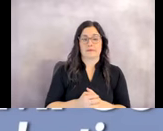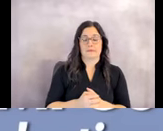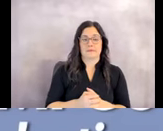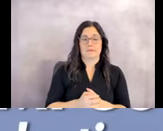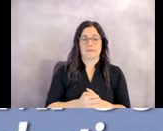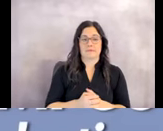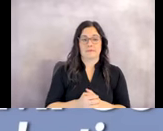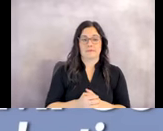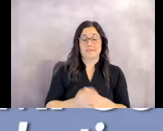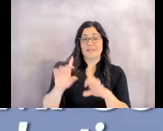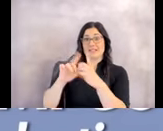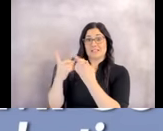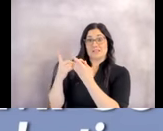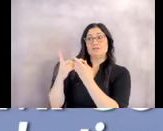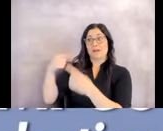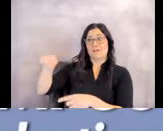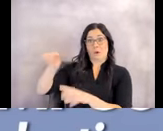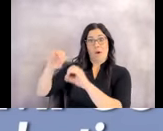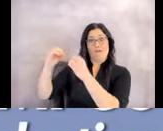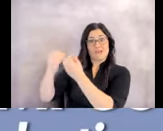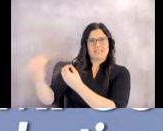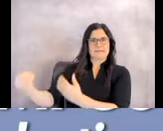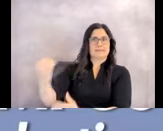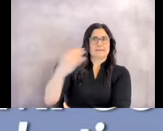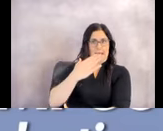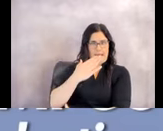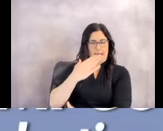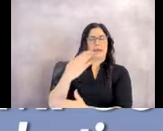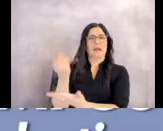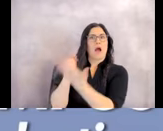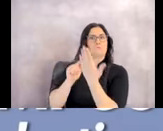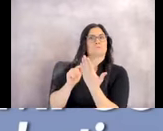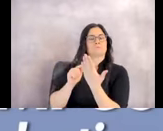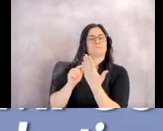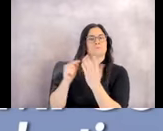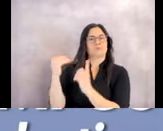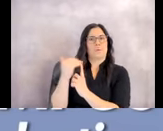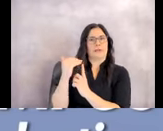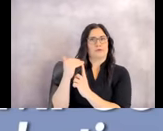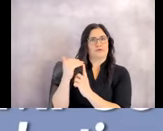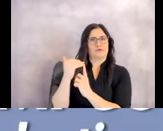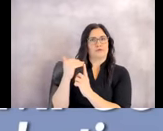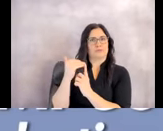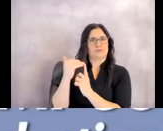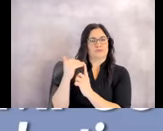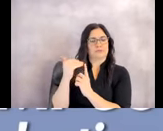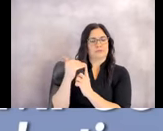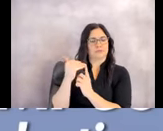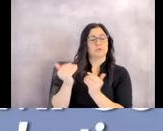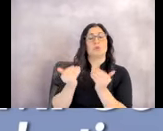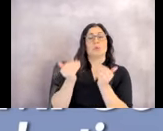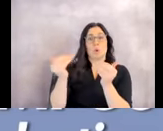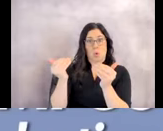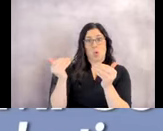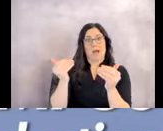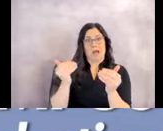And I think that the district office also sent out, they will periodically send out some things that we can take advantage of